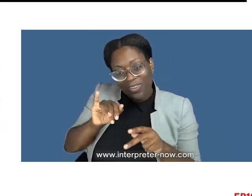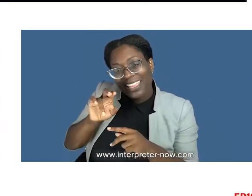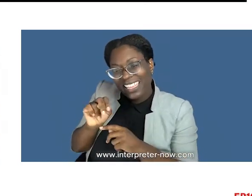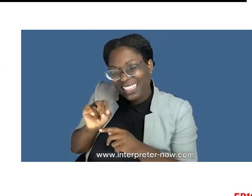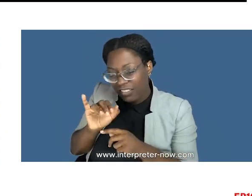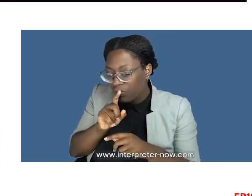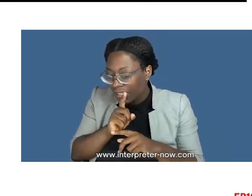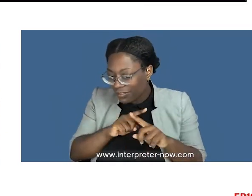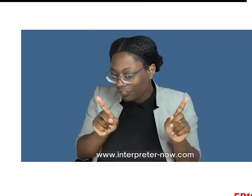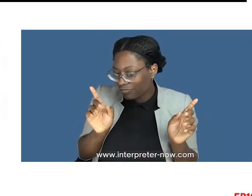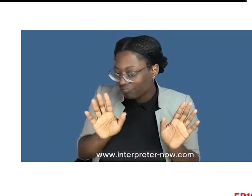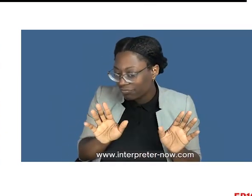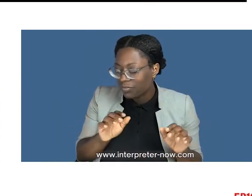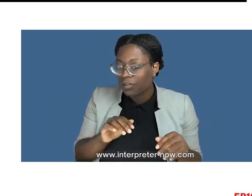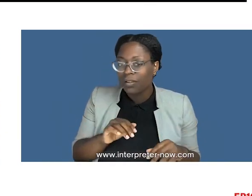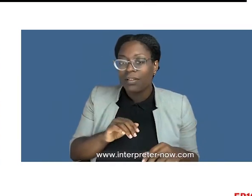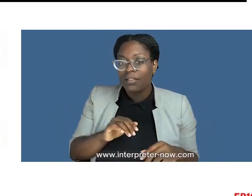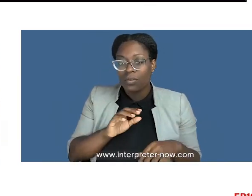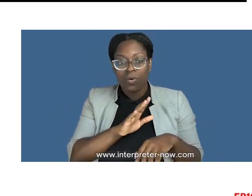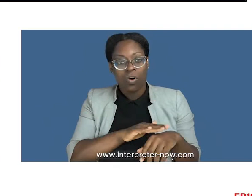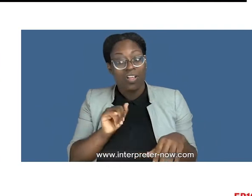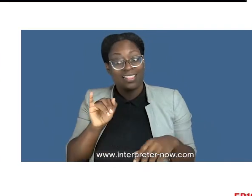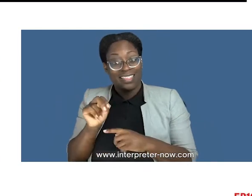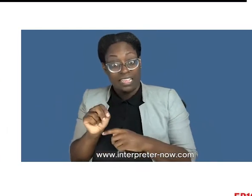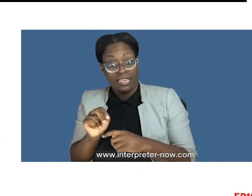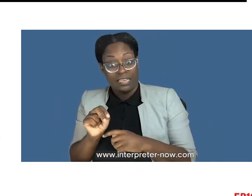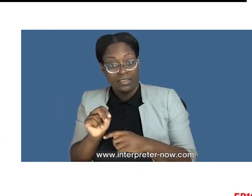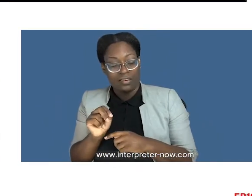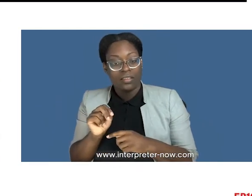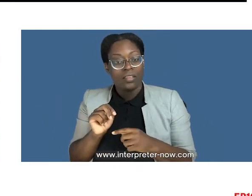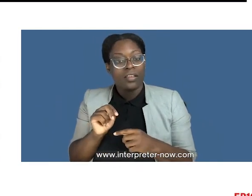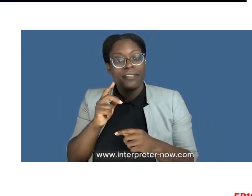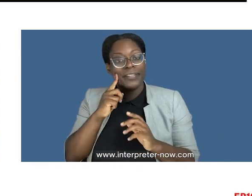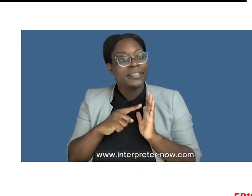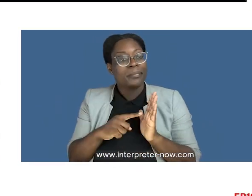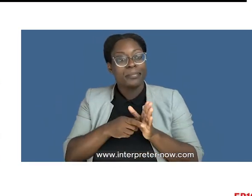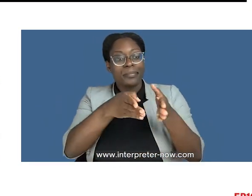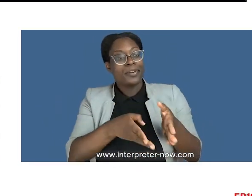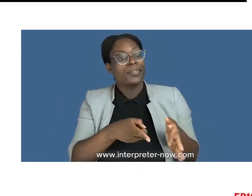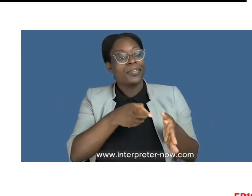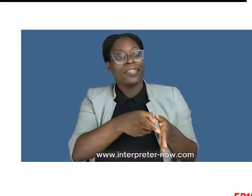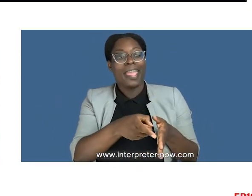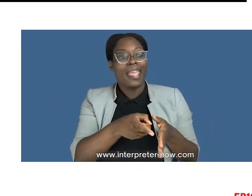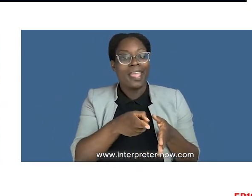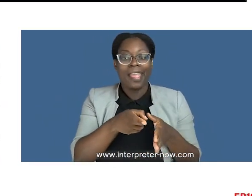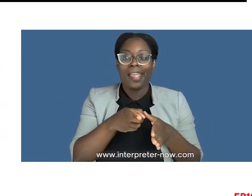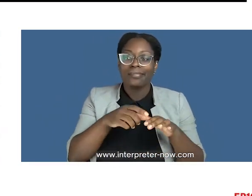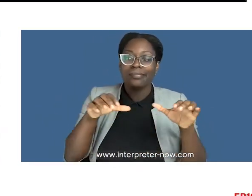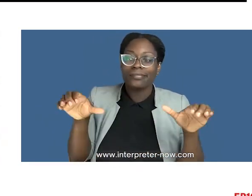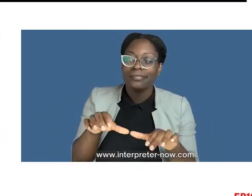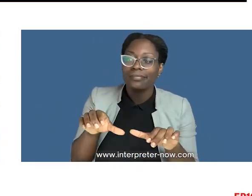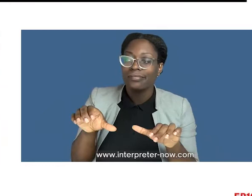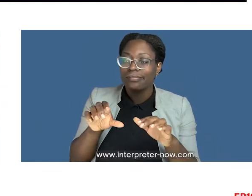there's a distinction between calling people out and calling people in. When you call somebody out for exclusion or